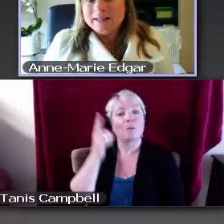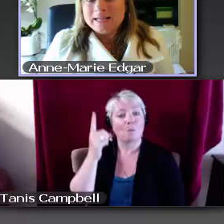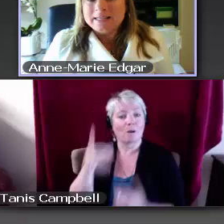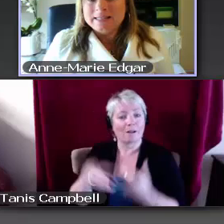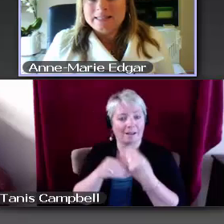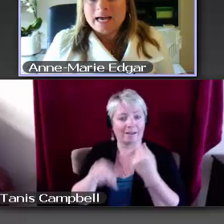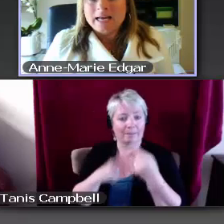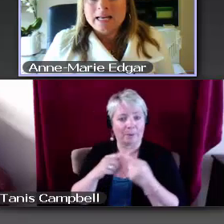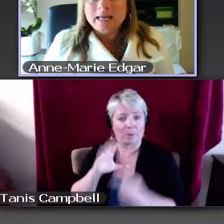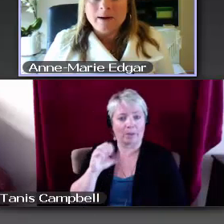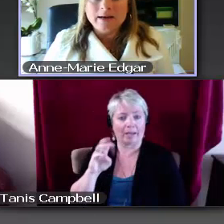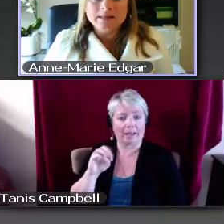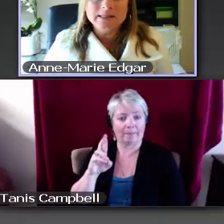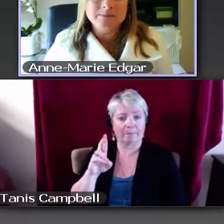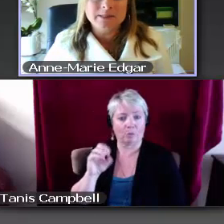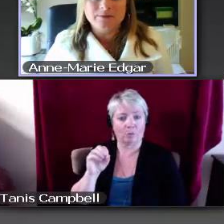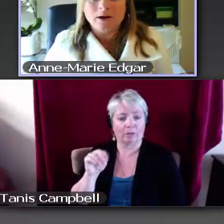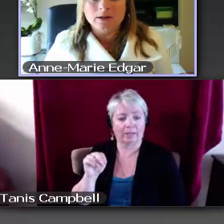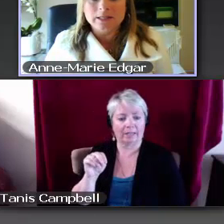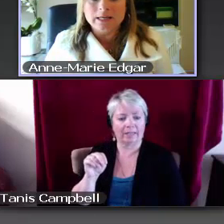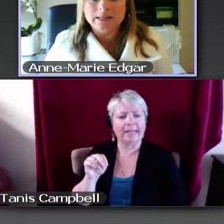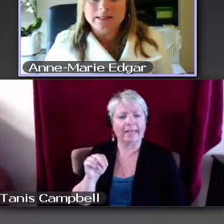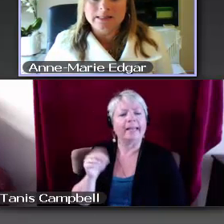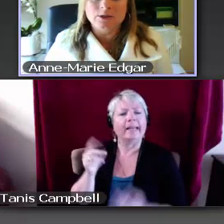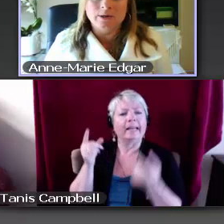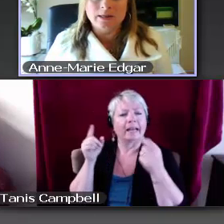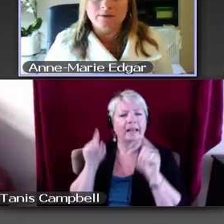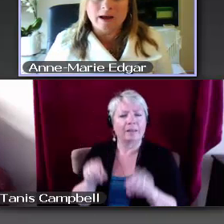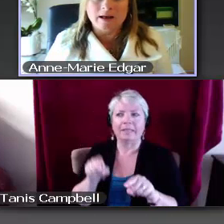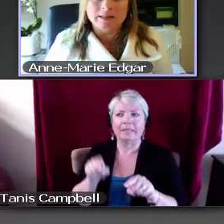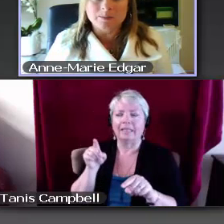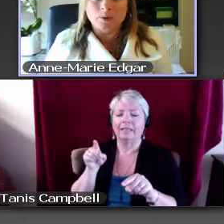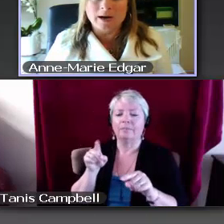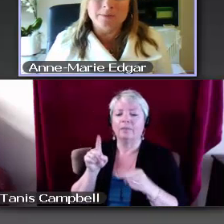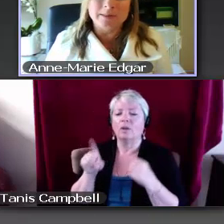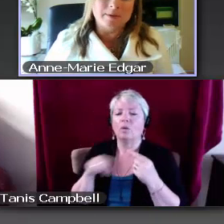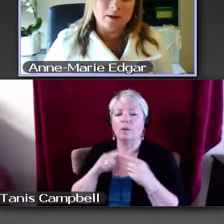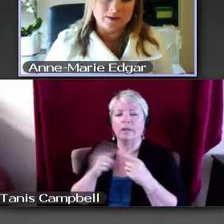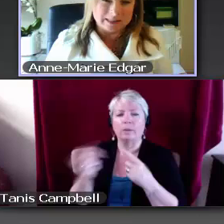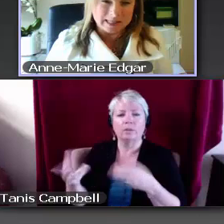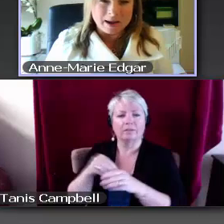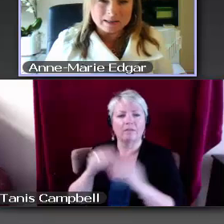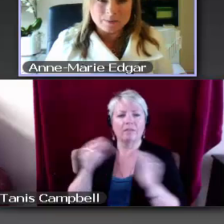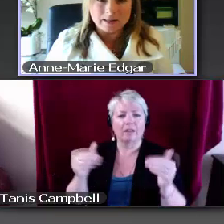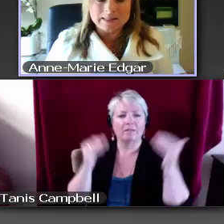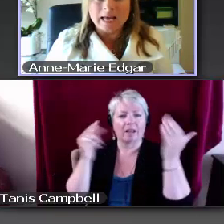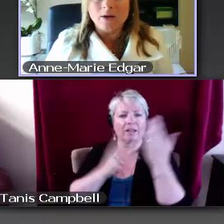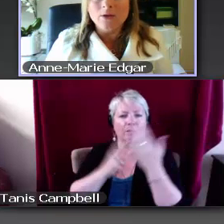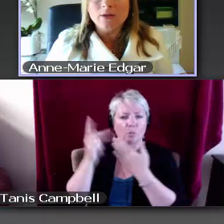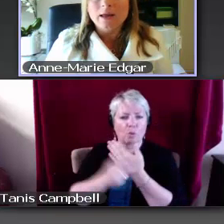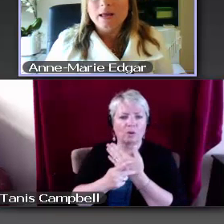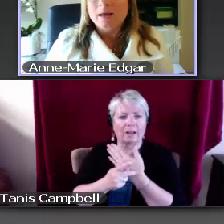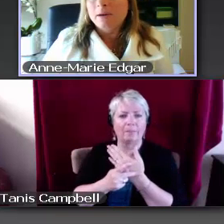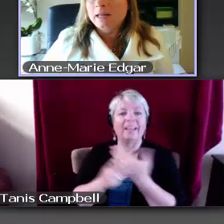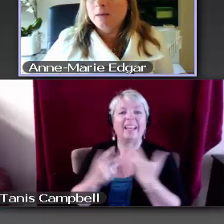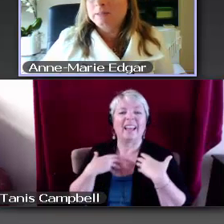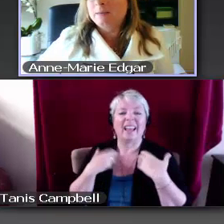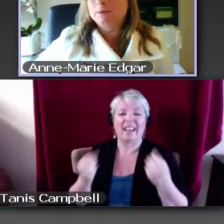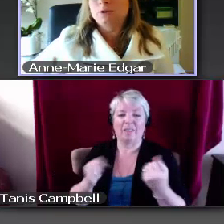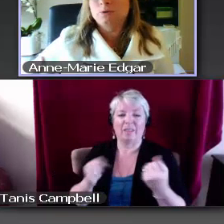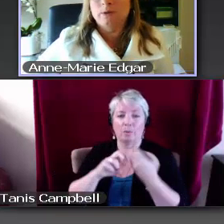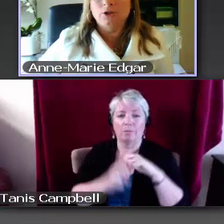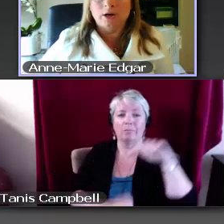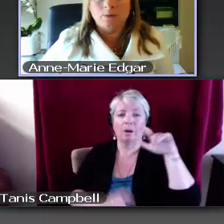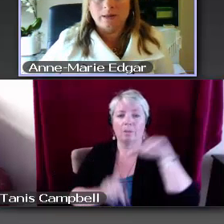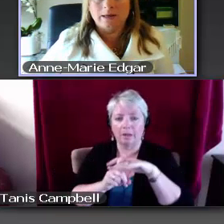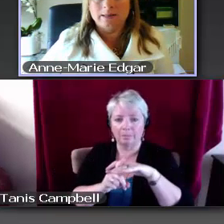as well is that he ran into some difficulties during the advanced program, some health setbacks with his health, but he was